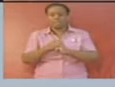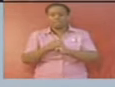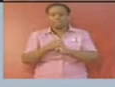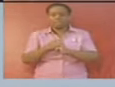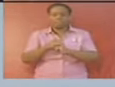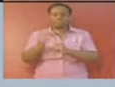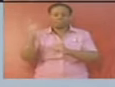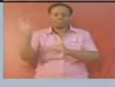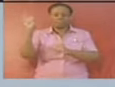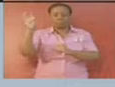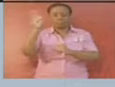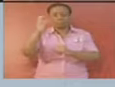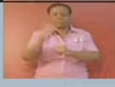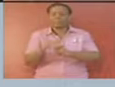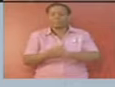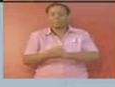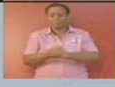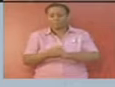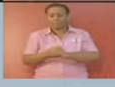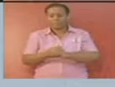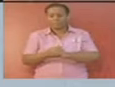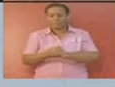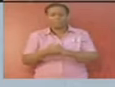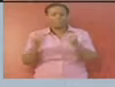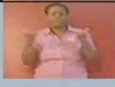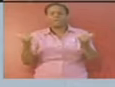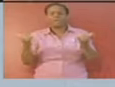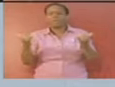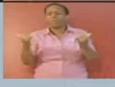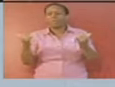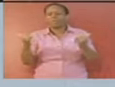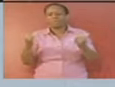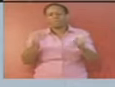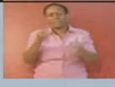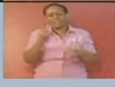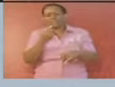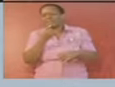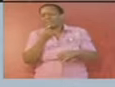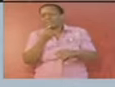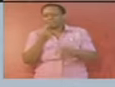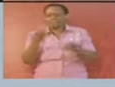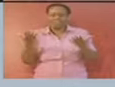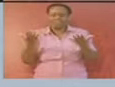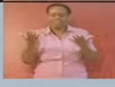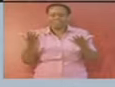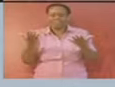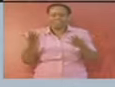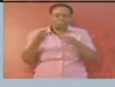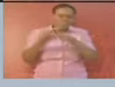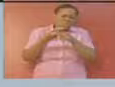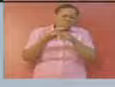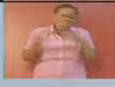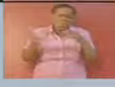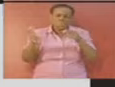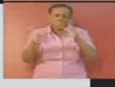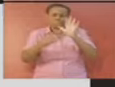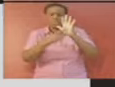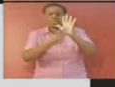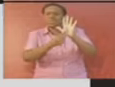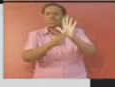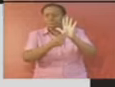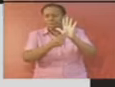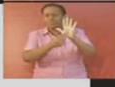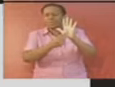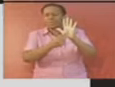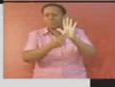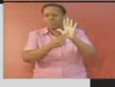So I just wanted to go briefly into a small presentation, which we assume sometimes that everyone has